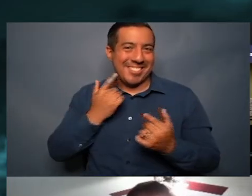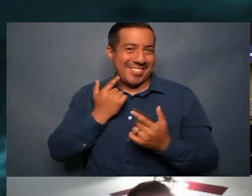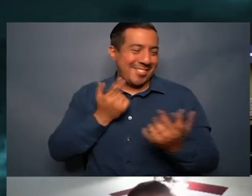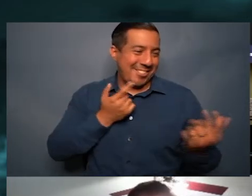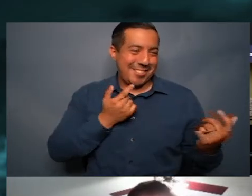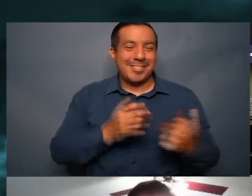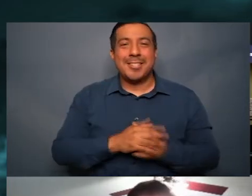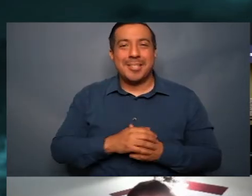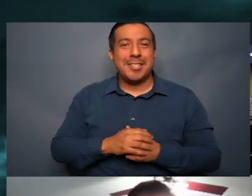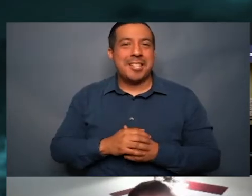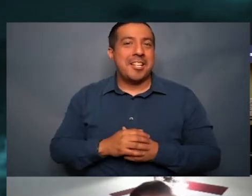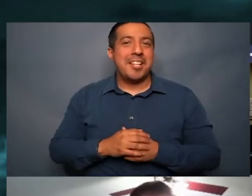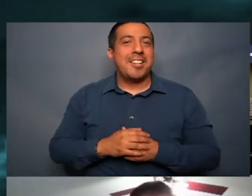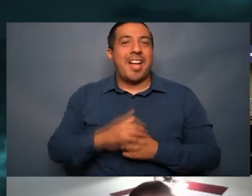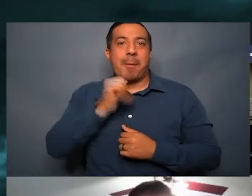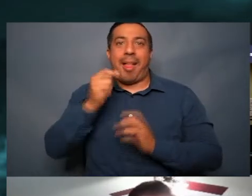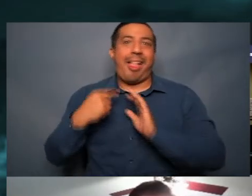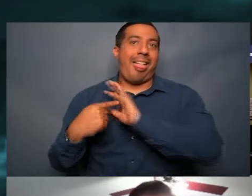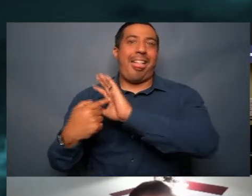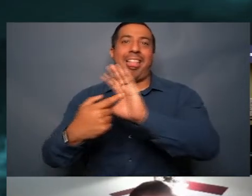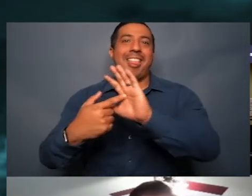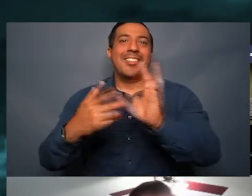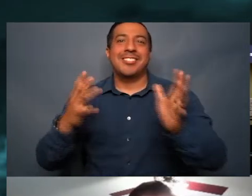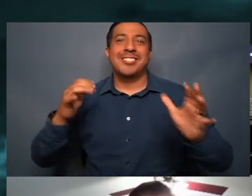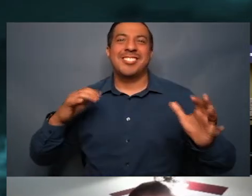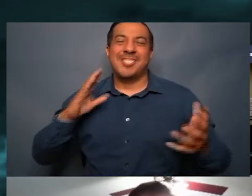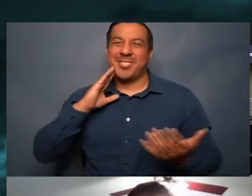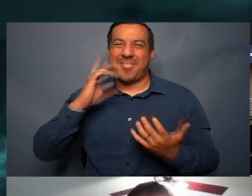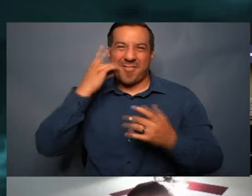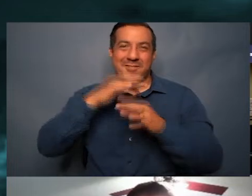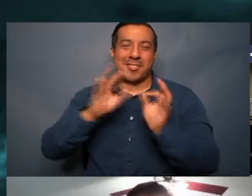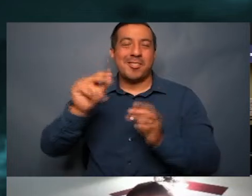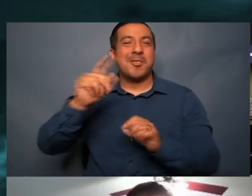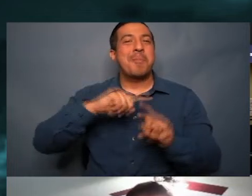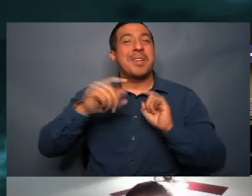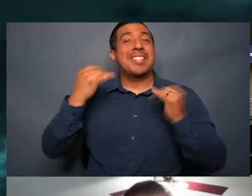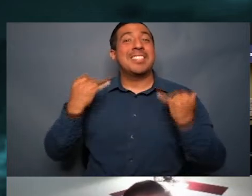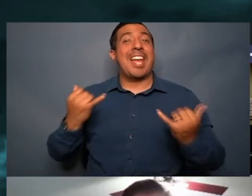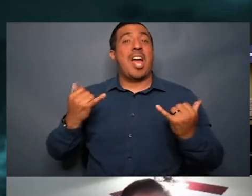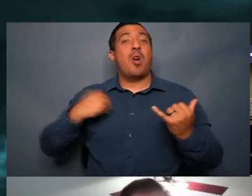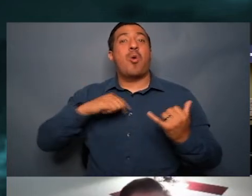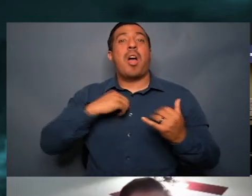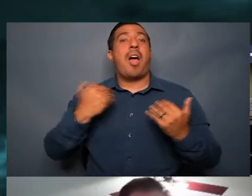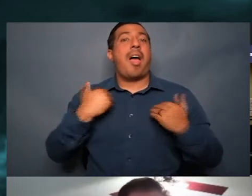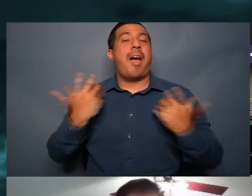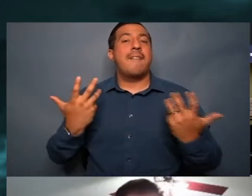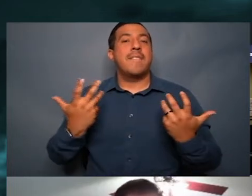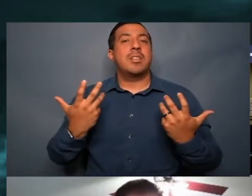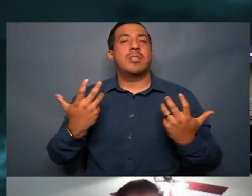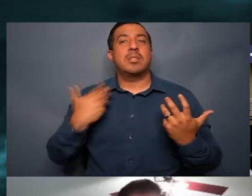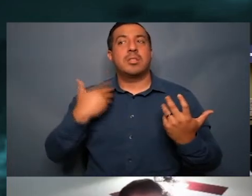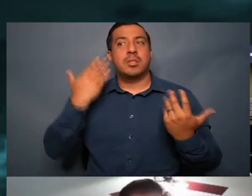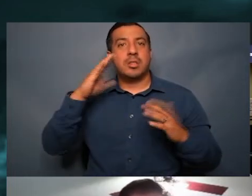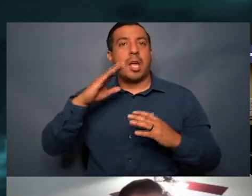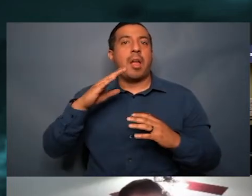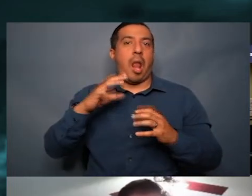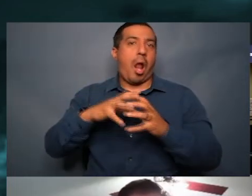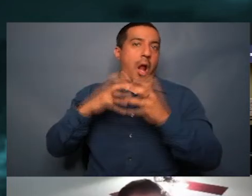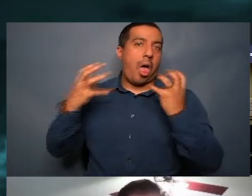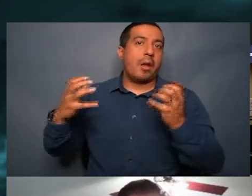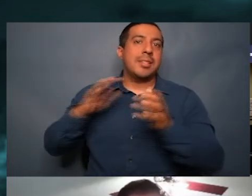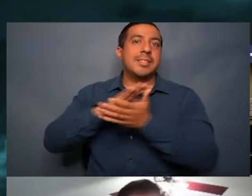kidding. But right now in the market, we have a lot of nice